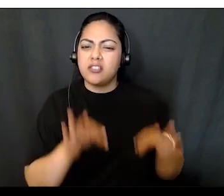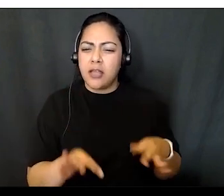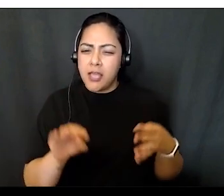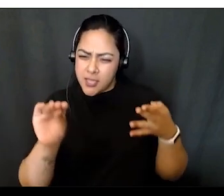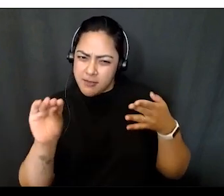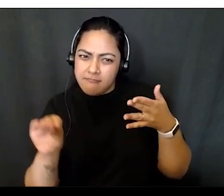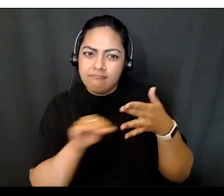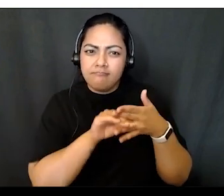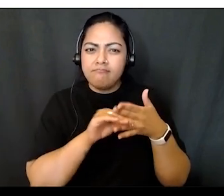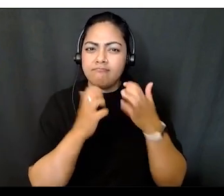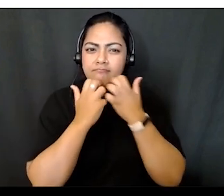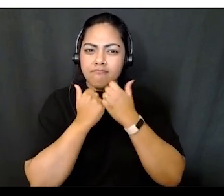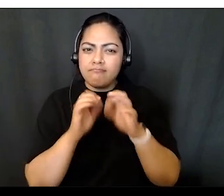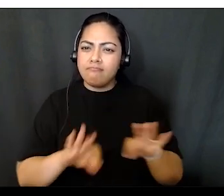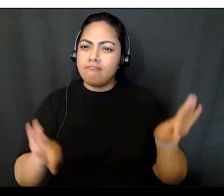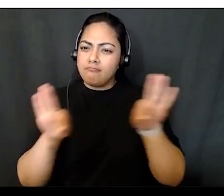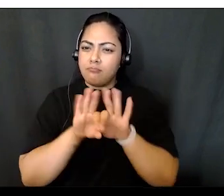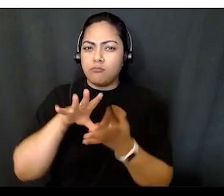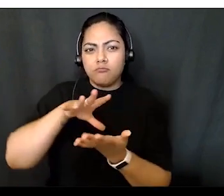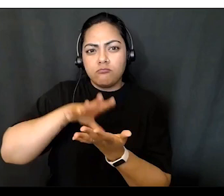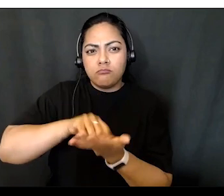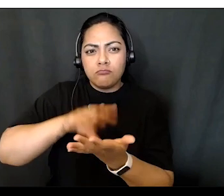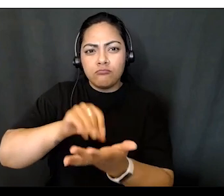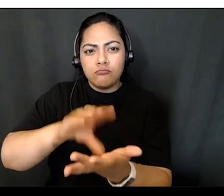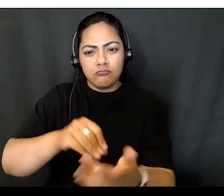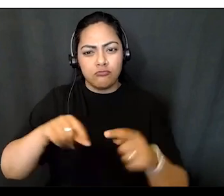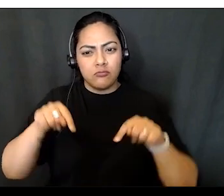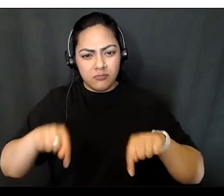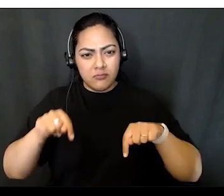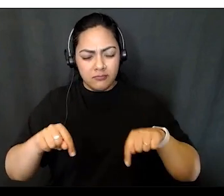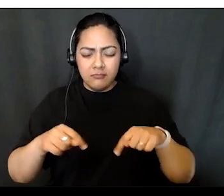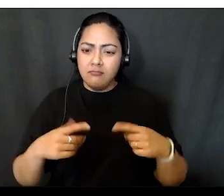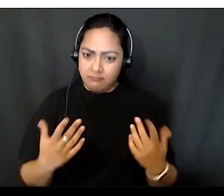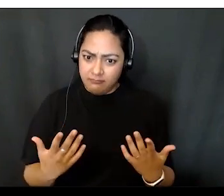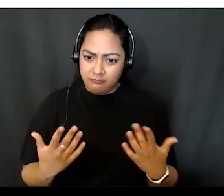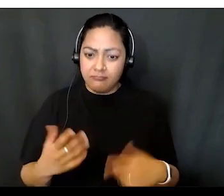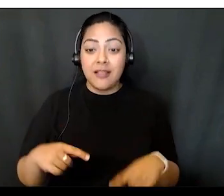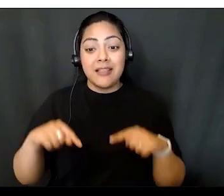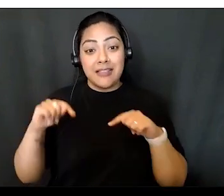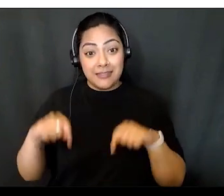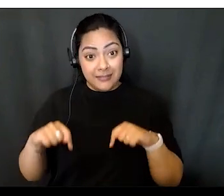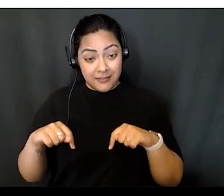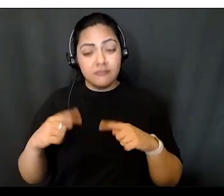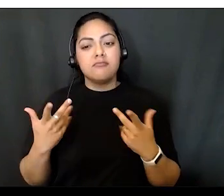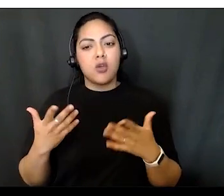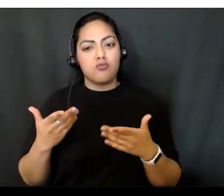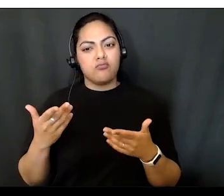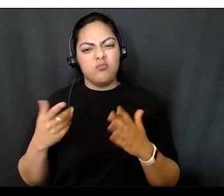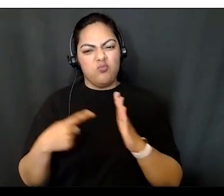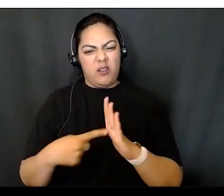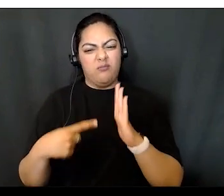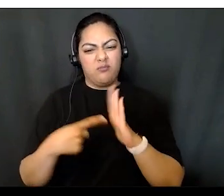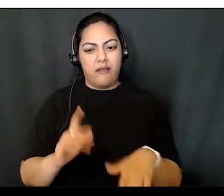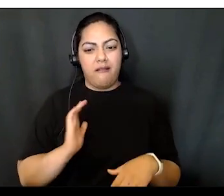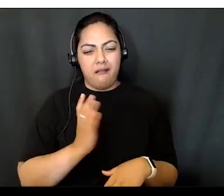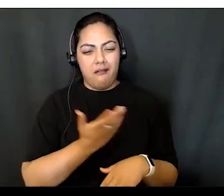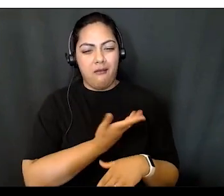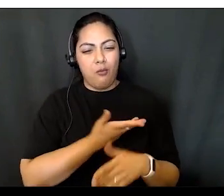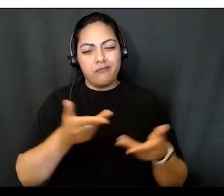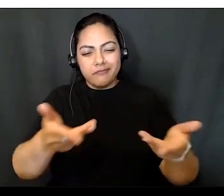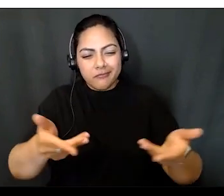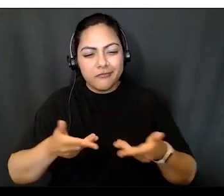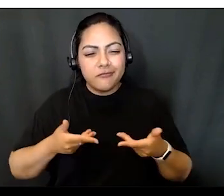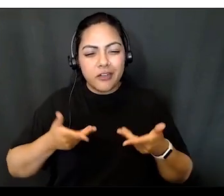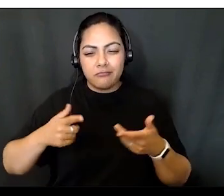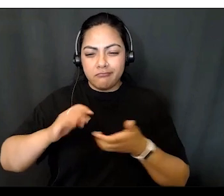us here today. This series represents our invitation to collective learning